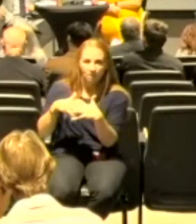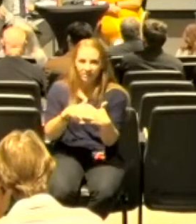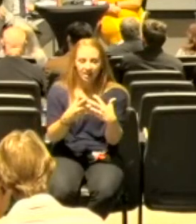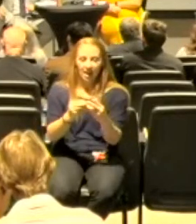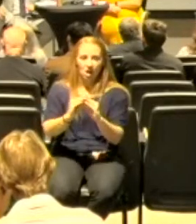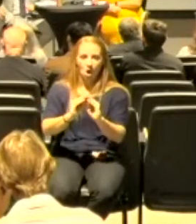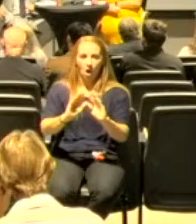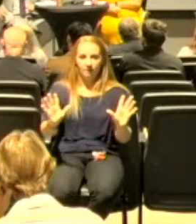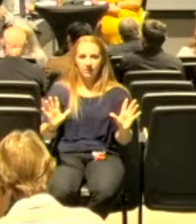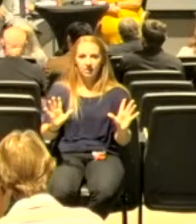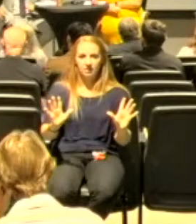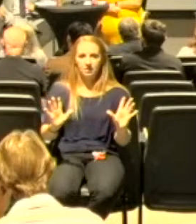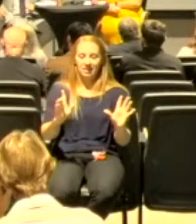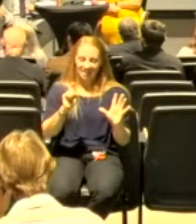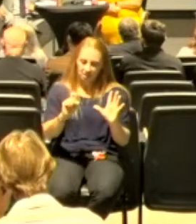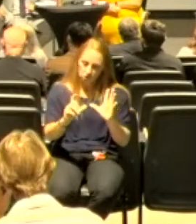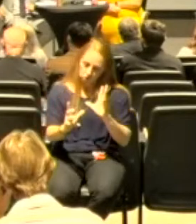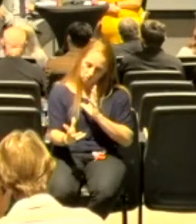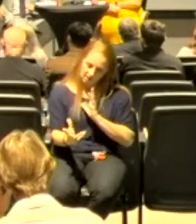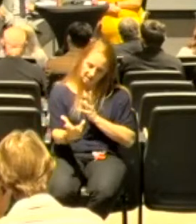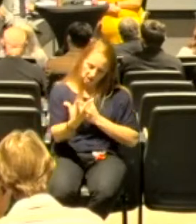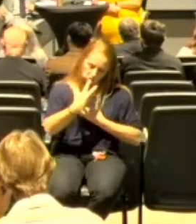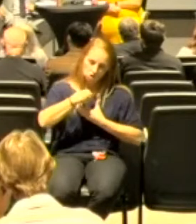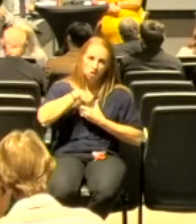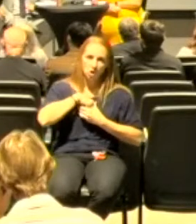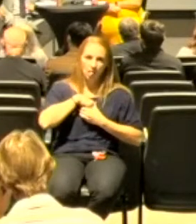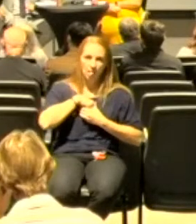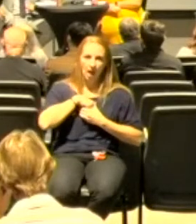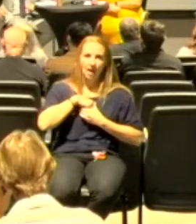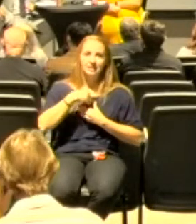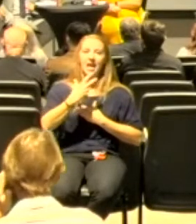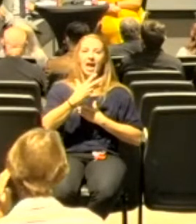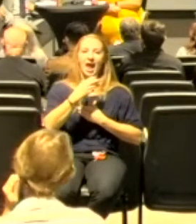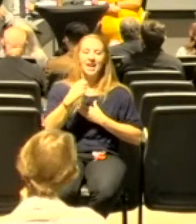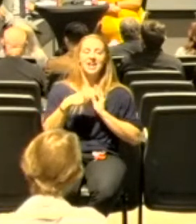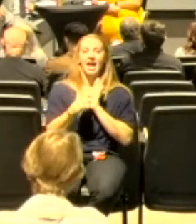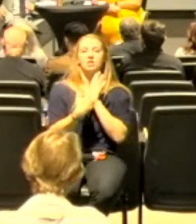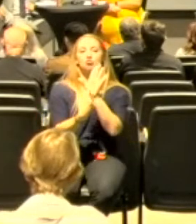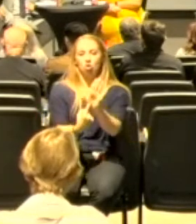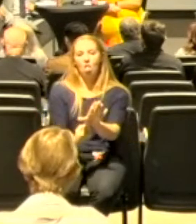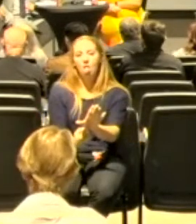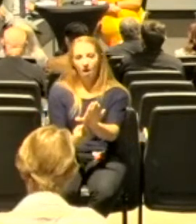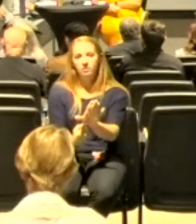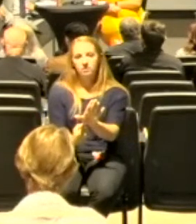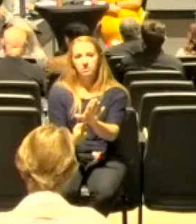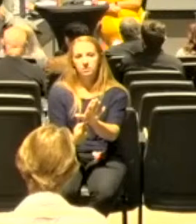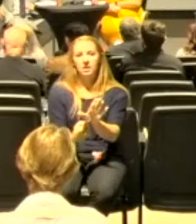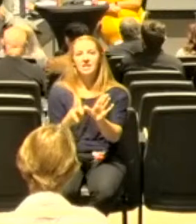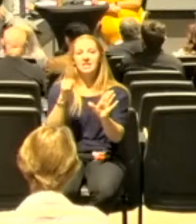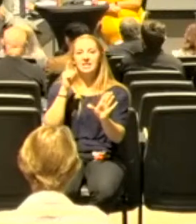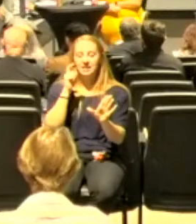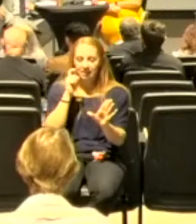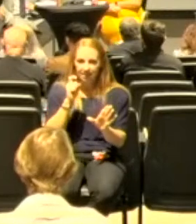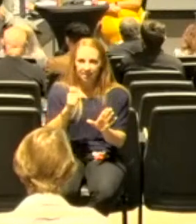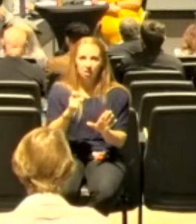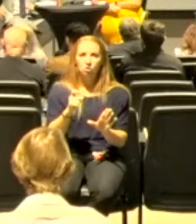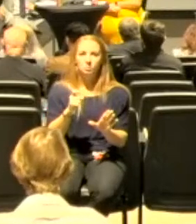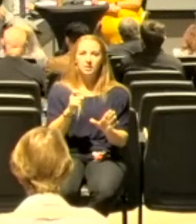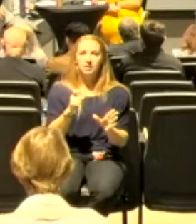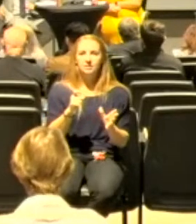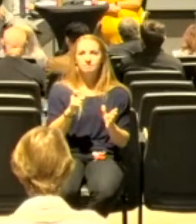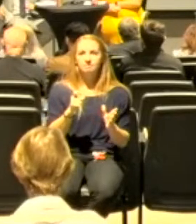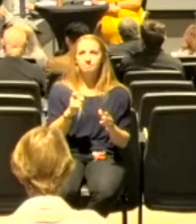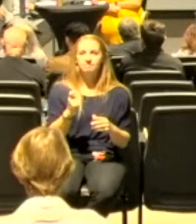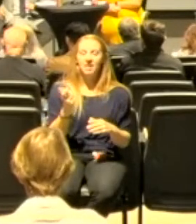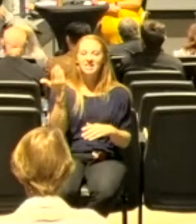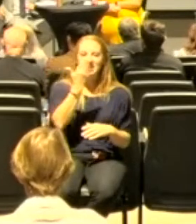about internalization and also the way we externalize the work. It's about being overt and subtle in how we do this